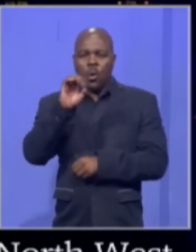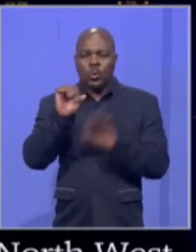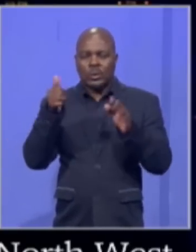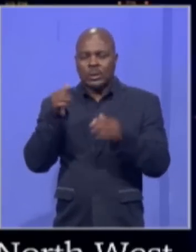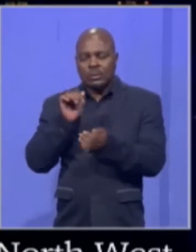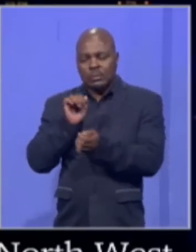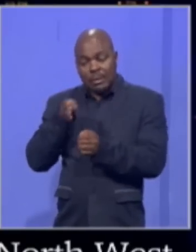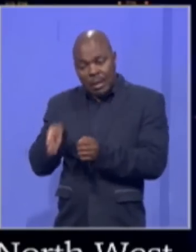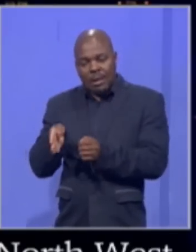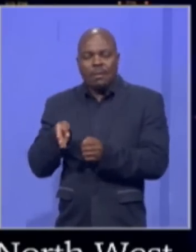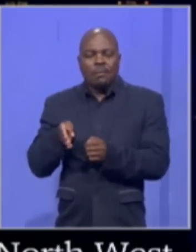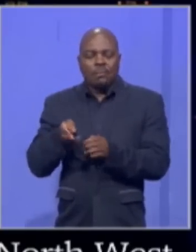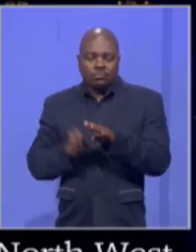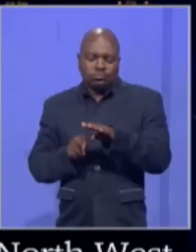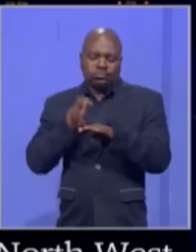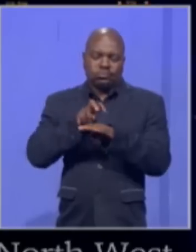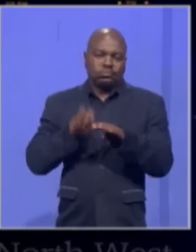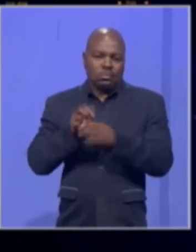tshwasehile.